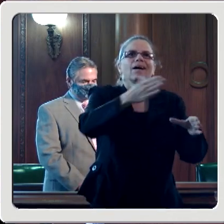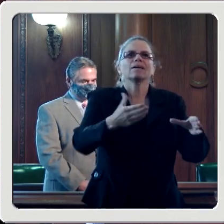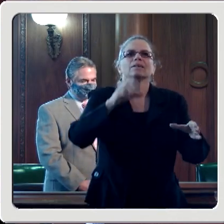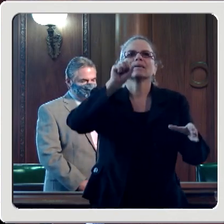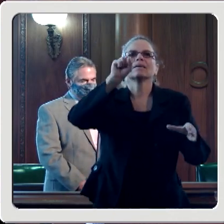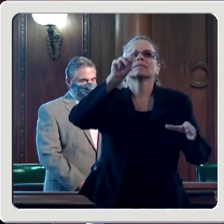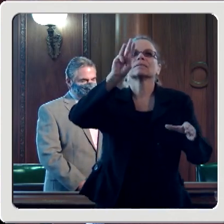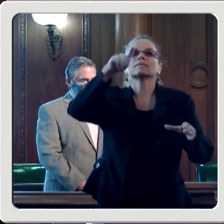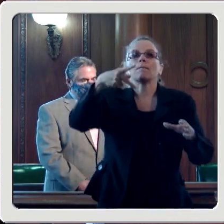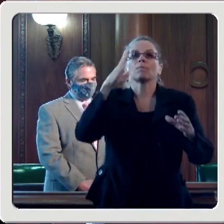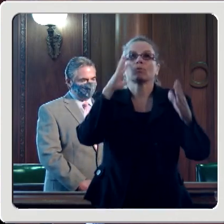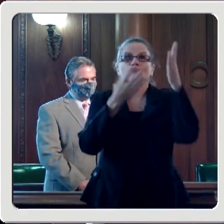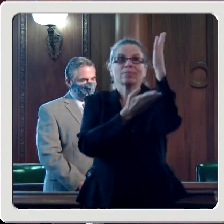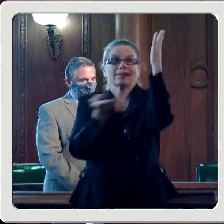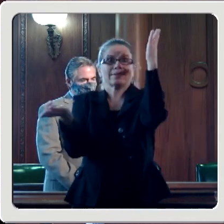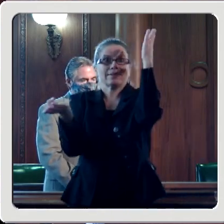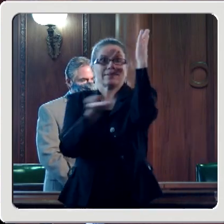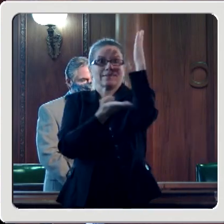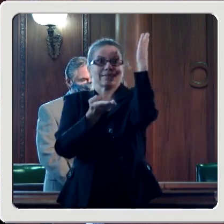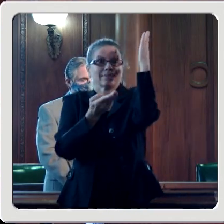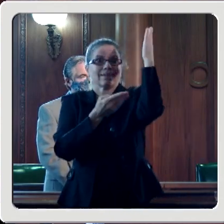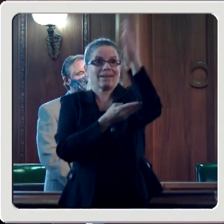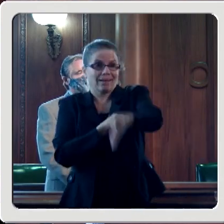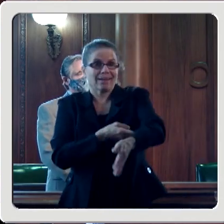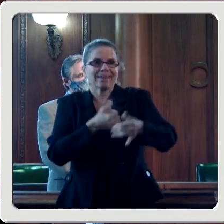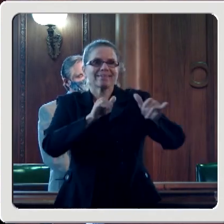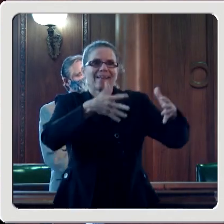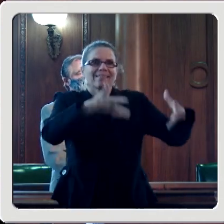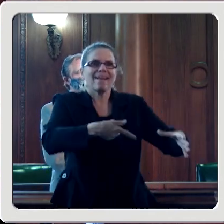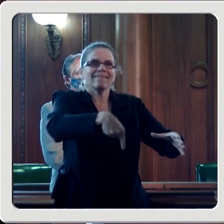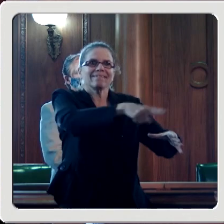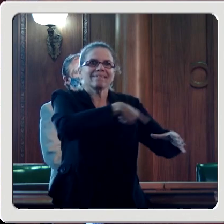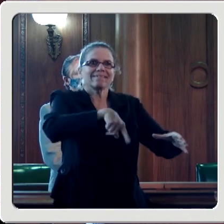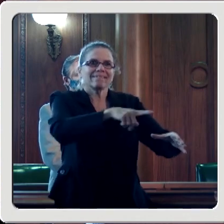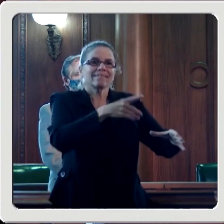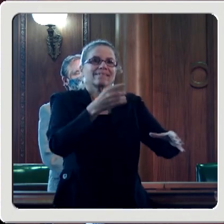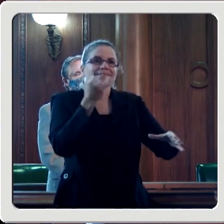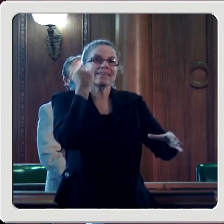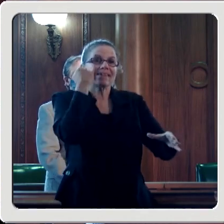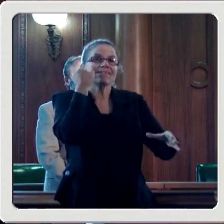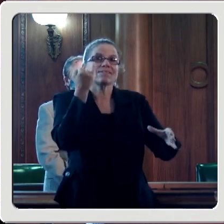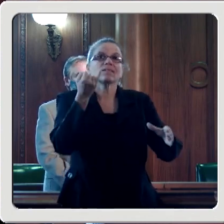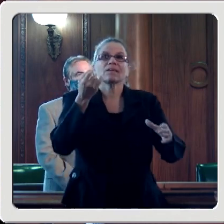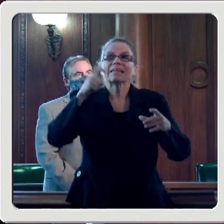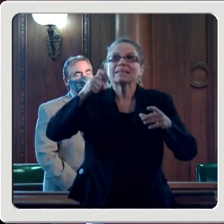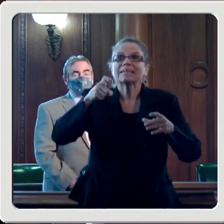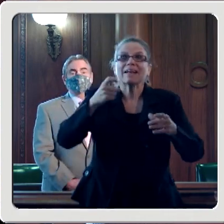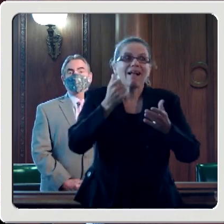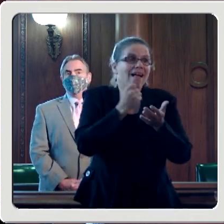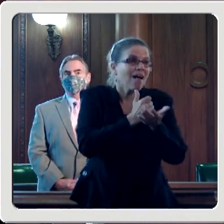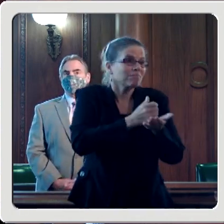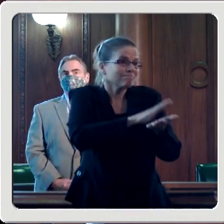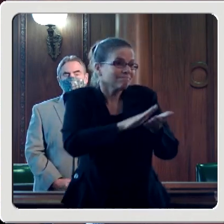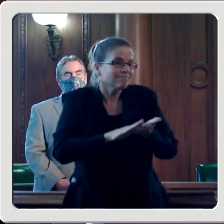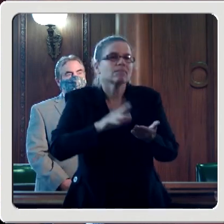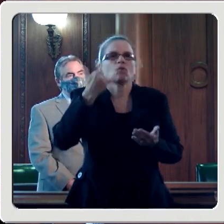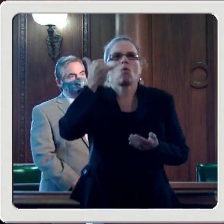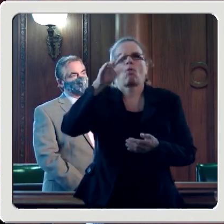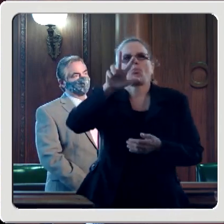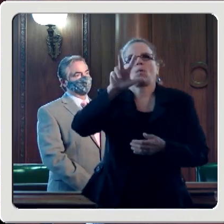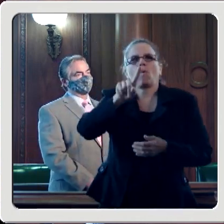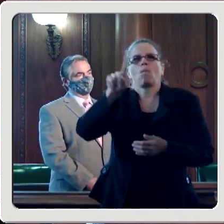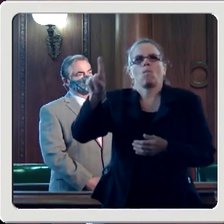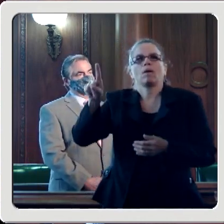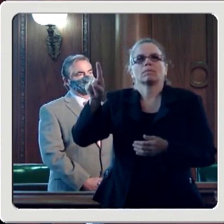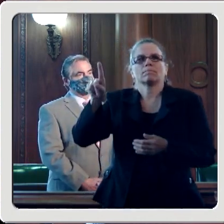database. As the mayor mentioned, Six Corners project, the final paving for that project will be this week. So in the